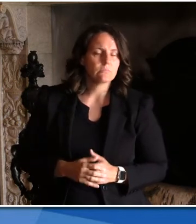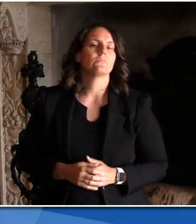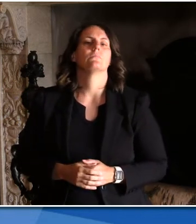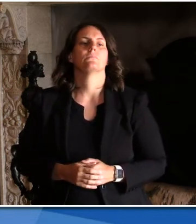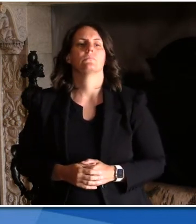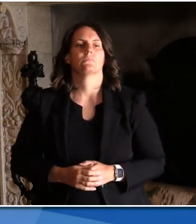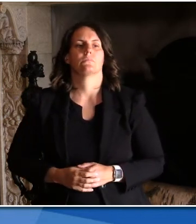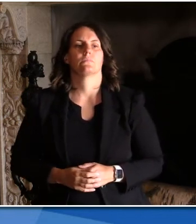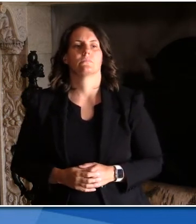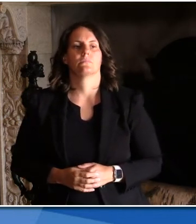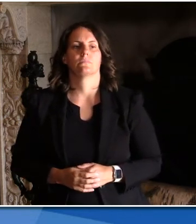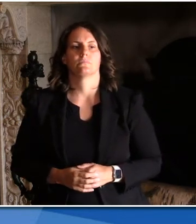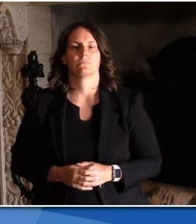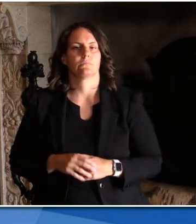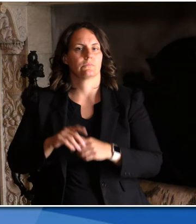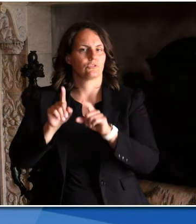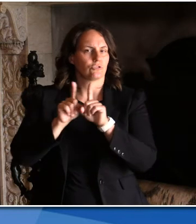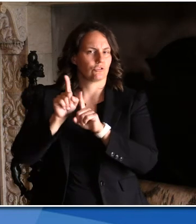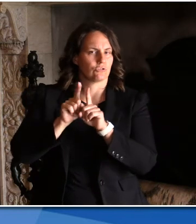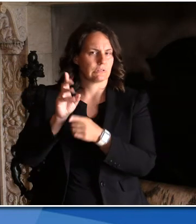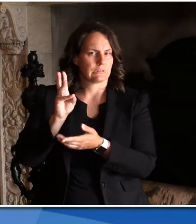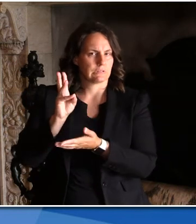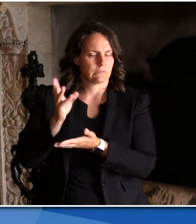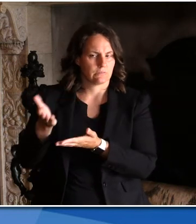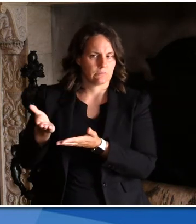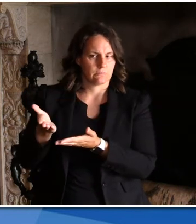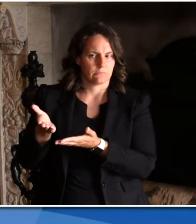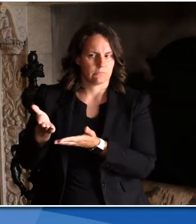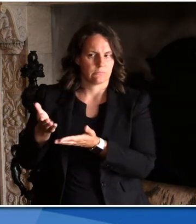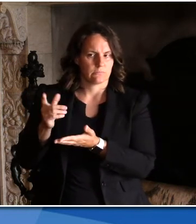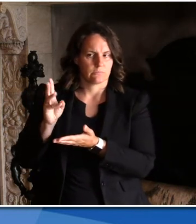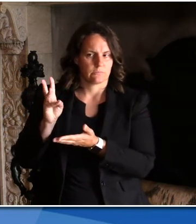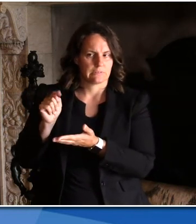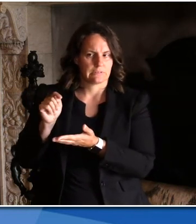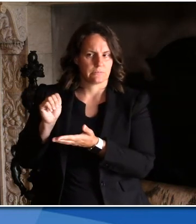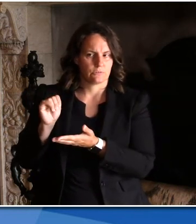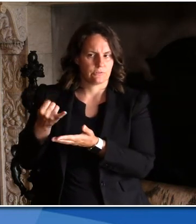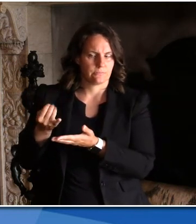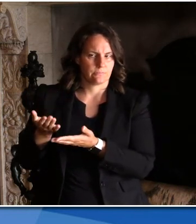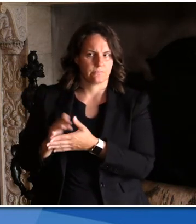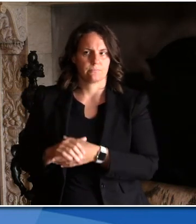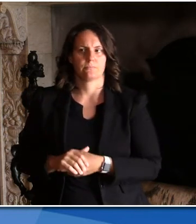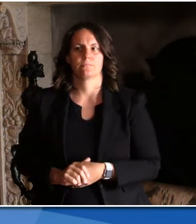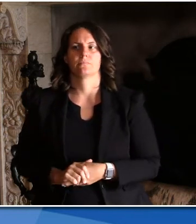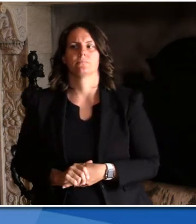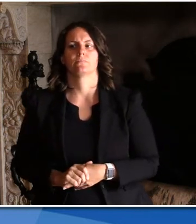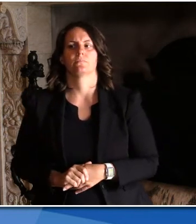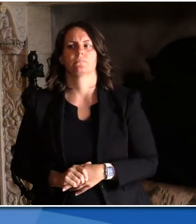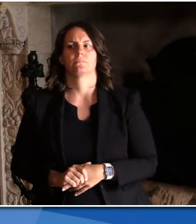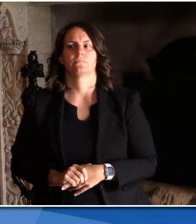And a reminder, *6 to unmute your phone. Adriana from TMJ4.